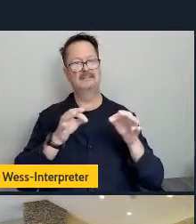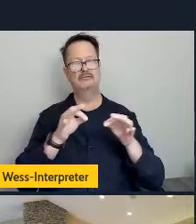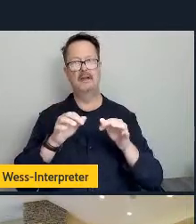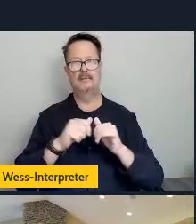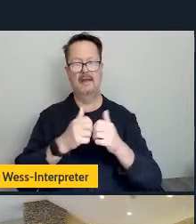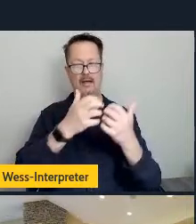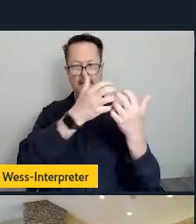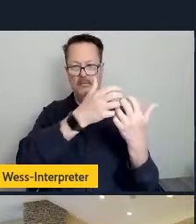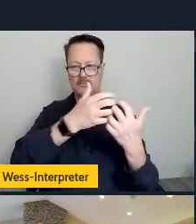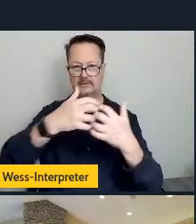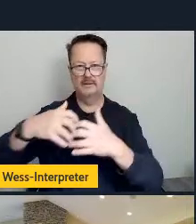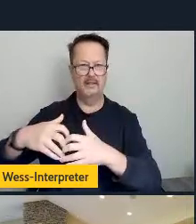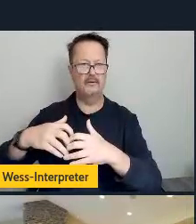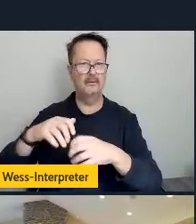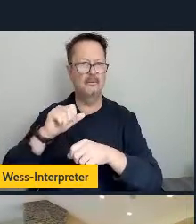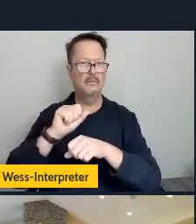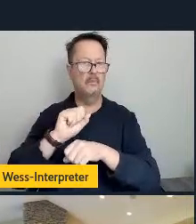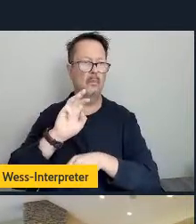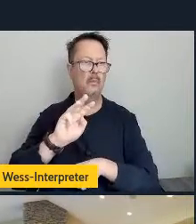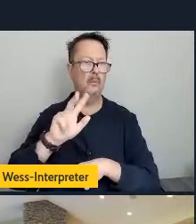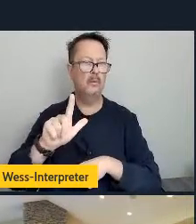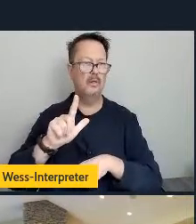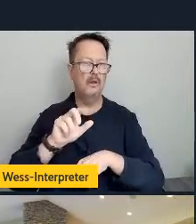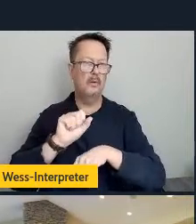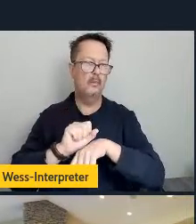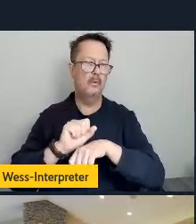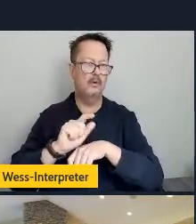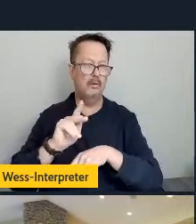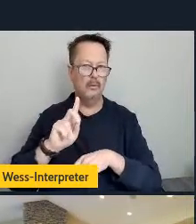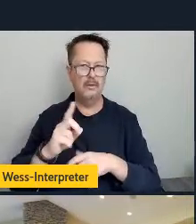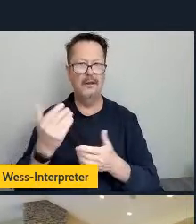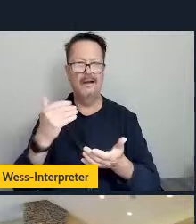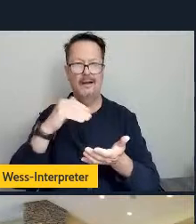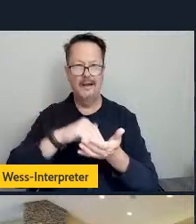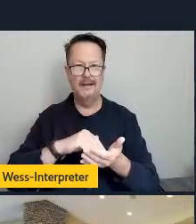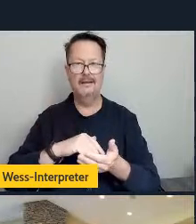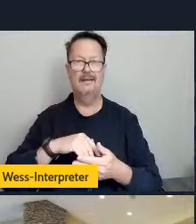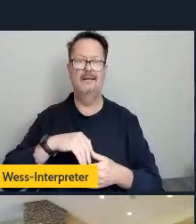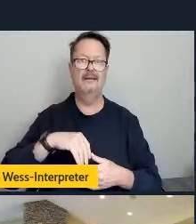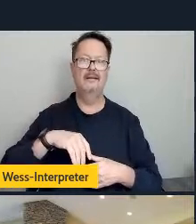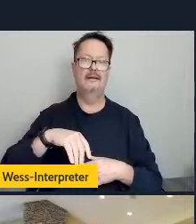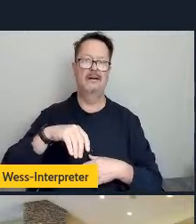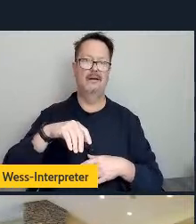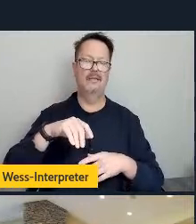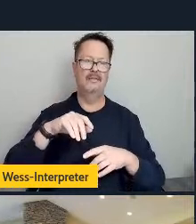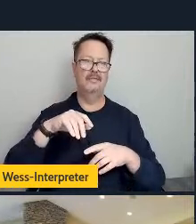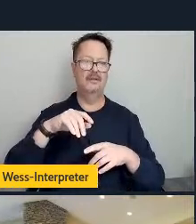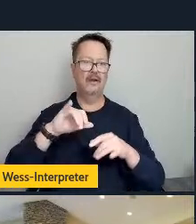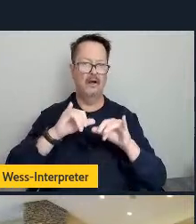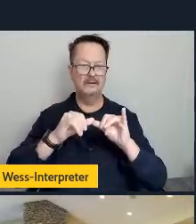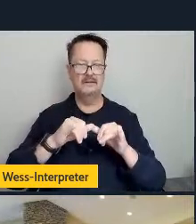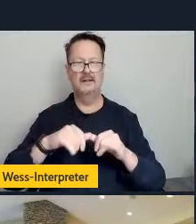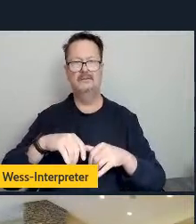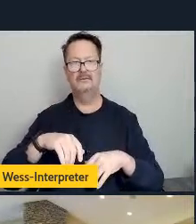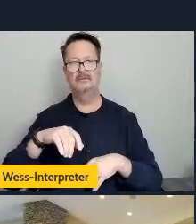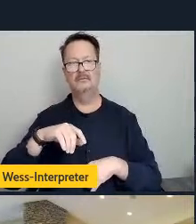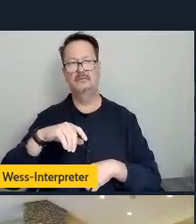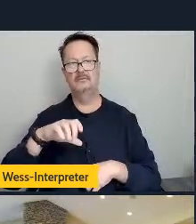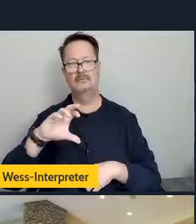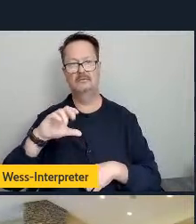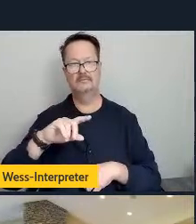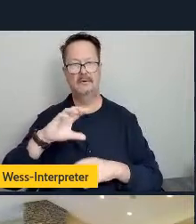together in a workload. Is it, again, event-driven architecture, synchronous communication, and etc. And the